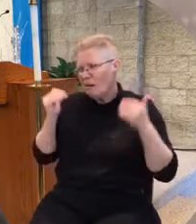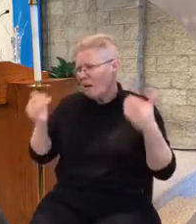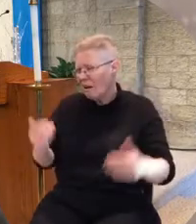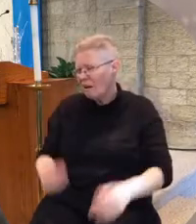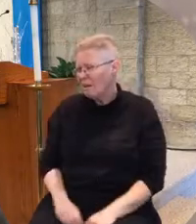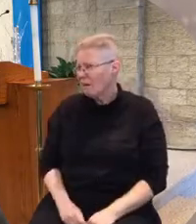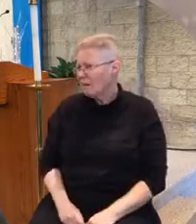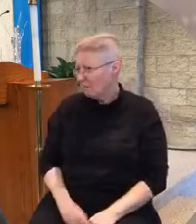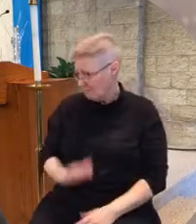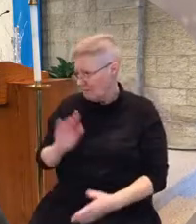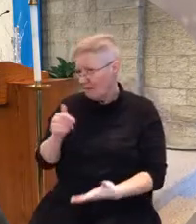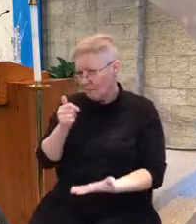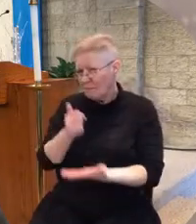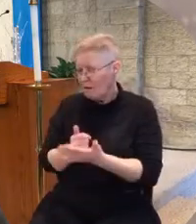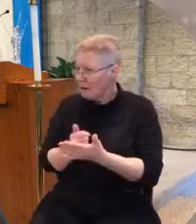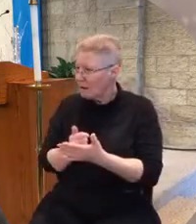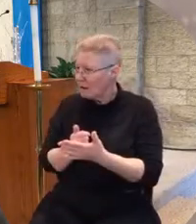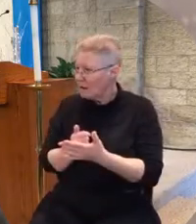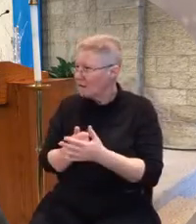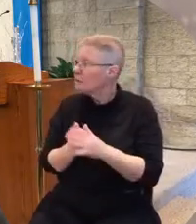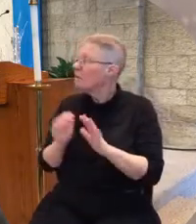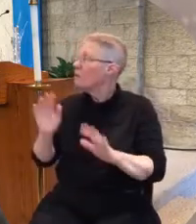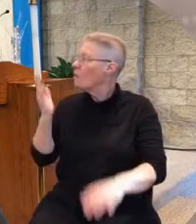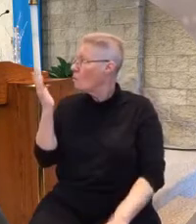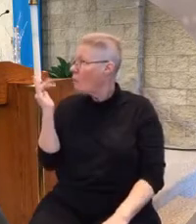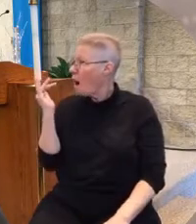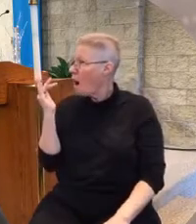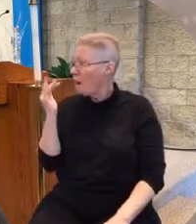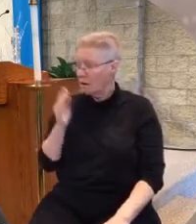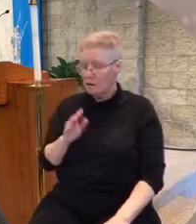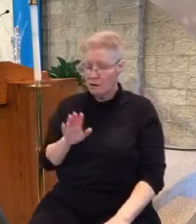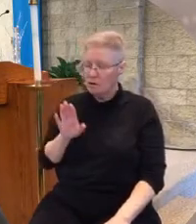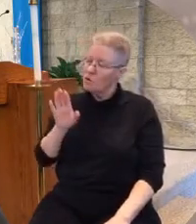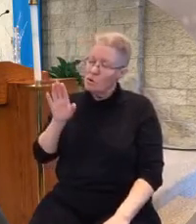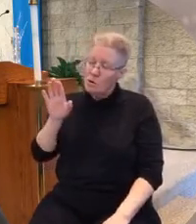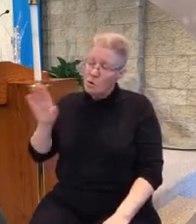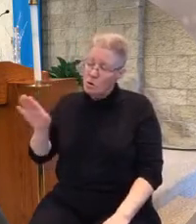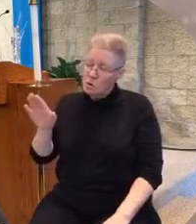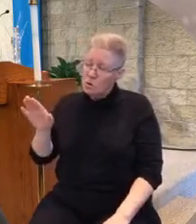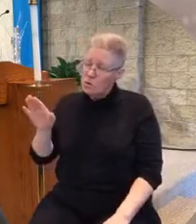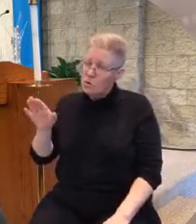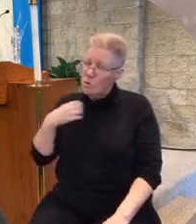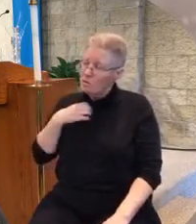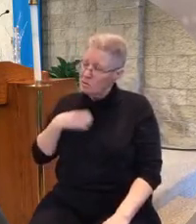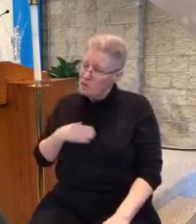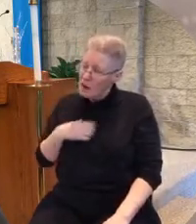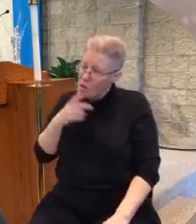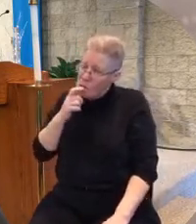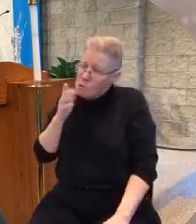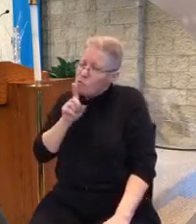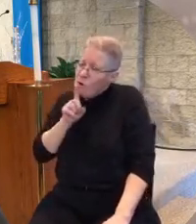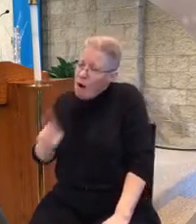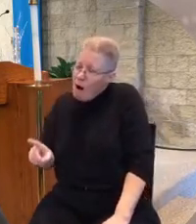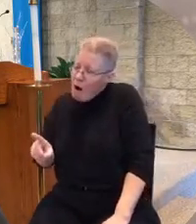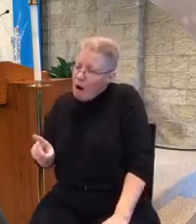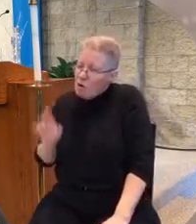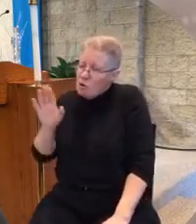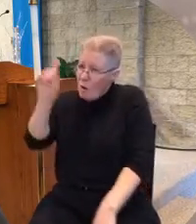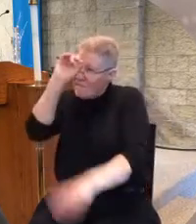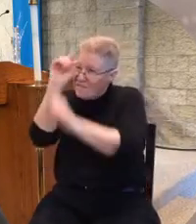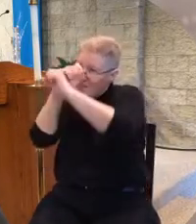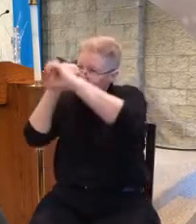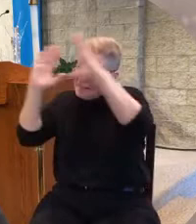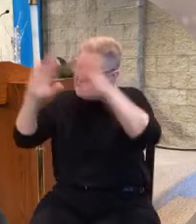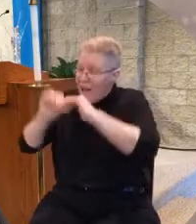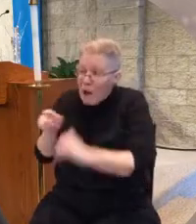amen? Because here's the thing. Your desires and who you really are and that vision of how you see yourself, it's not